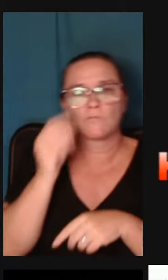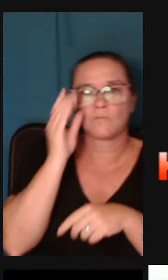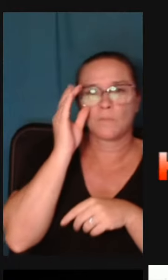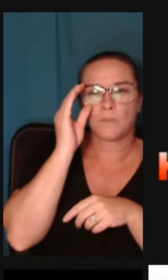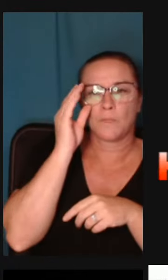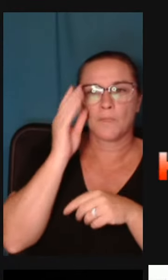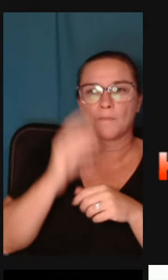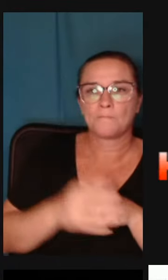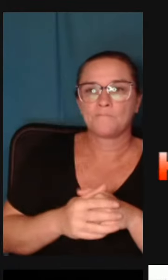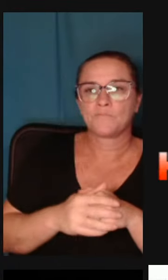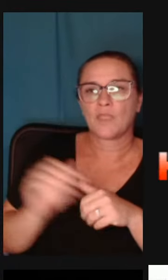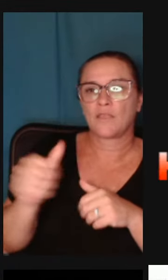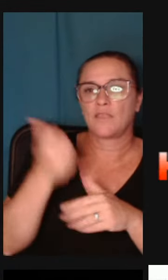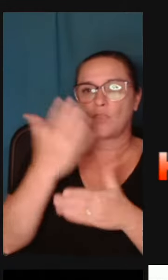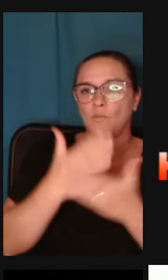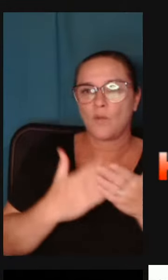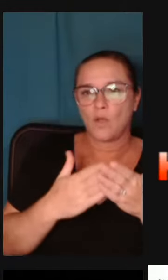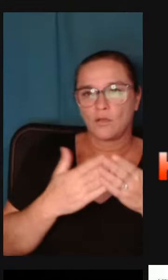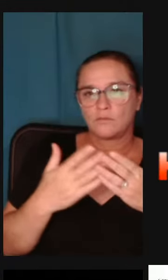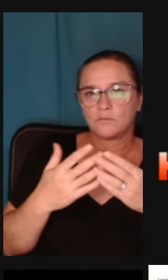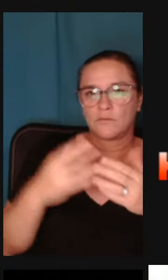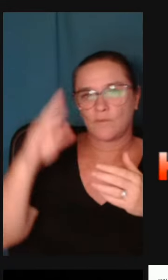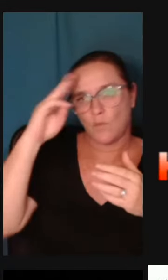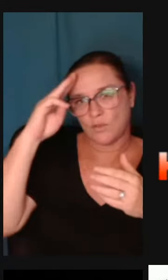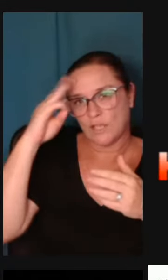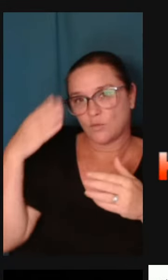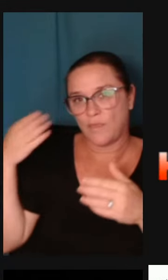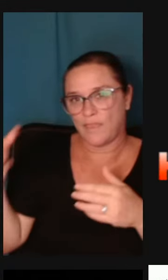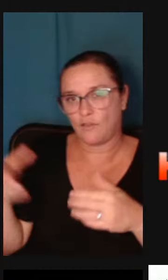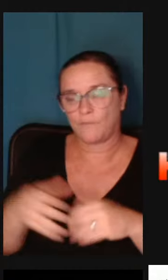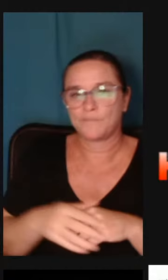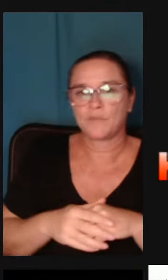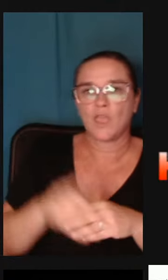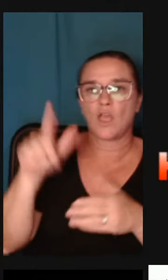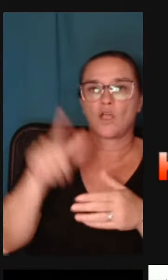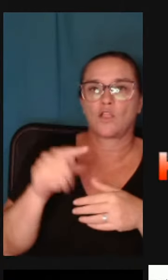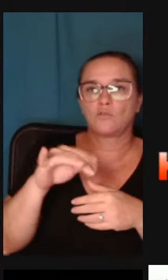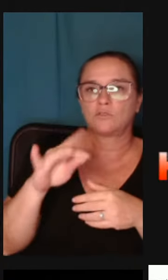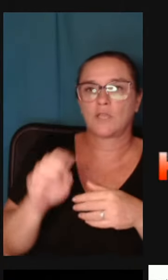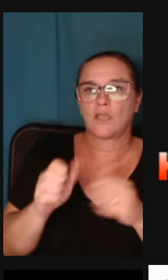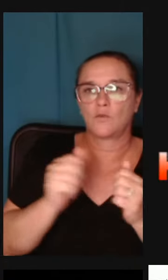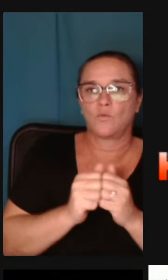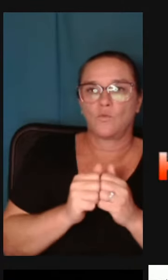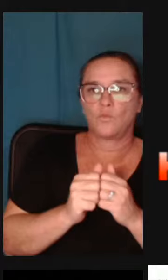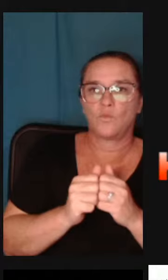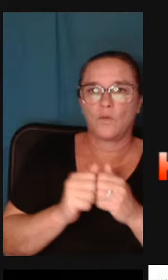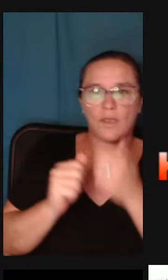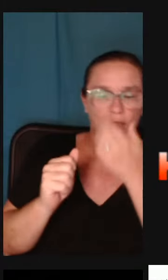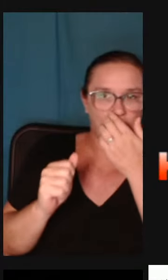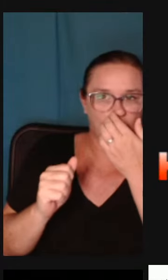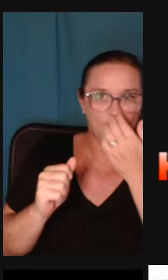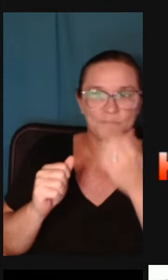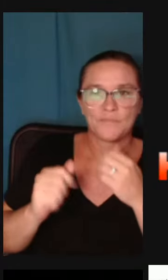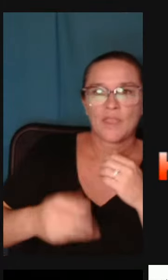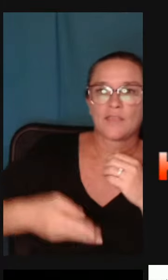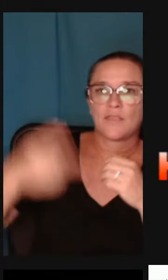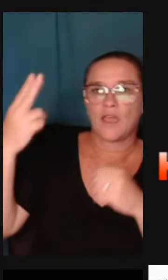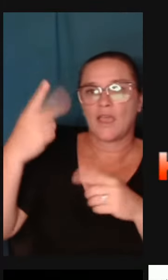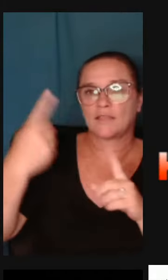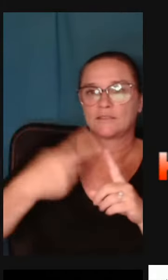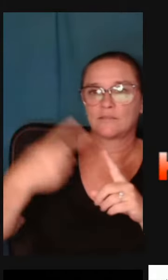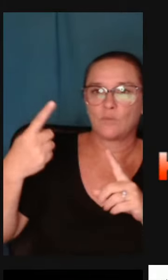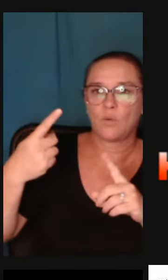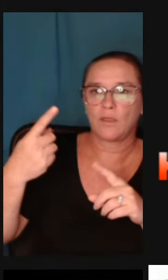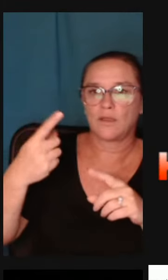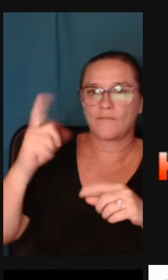But here's the other part of the Boy Scouts there. Low tide was timed with the highest point of the moon. The pickers went down to the